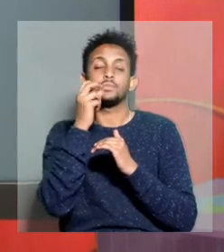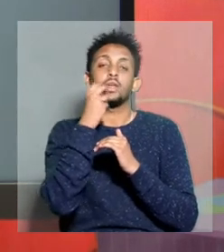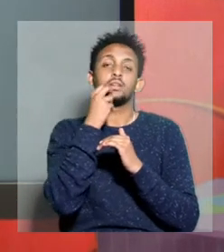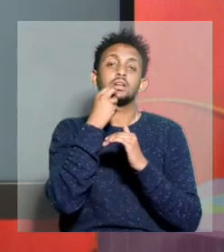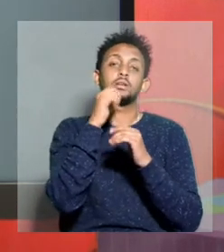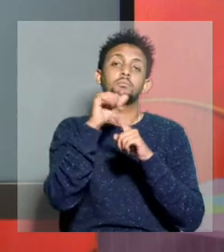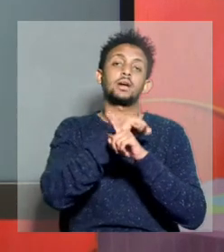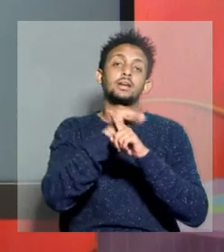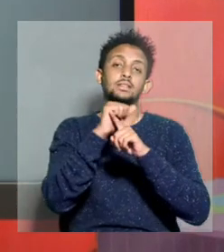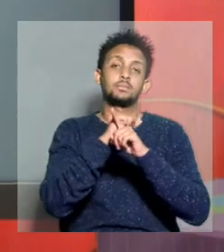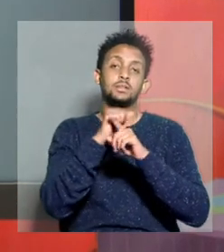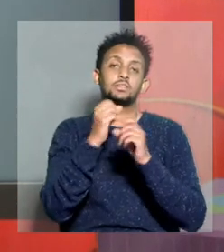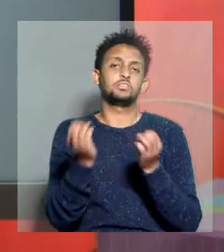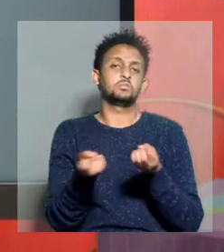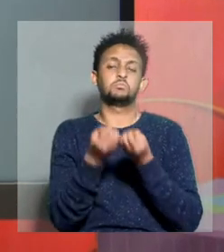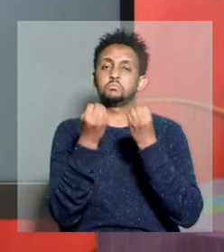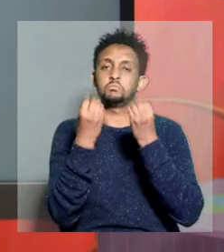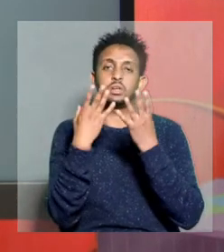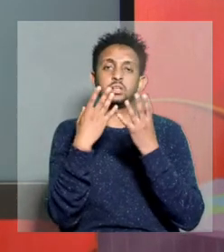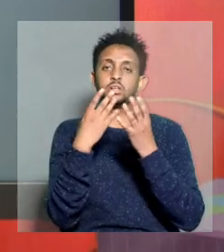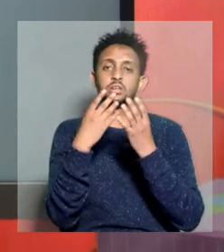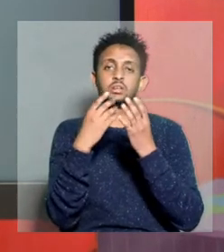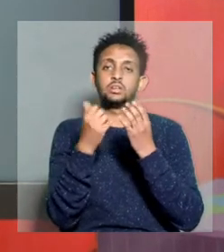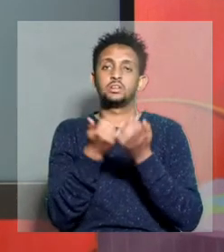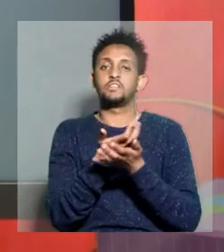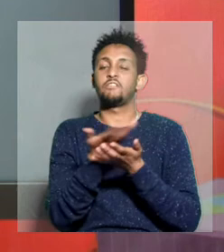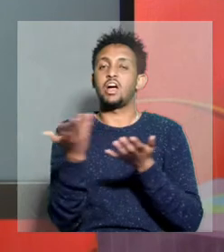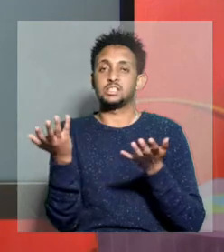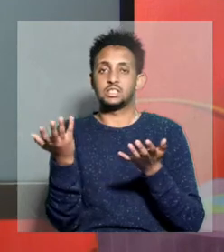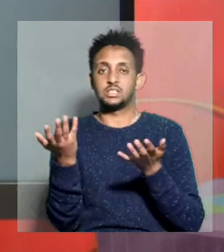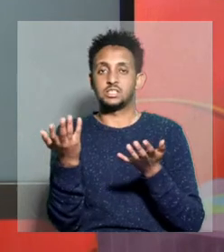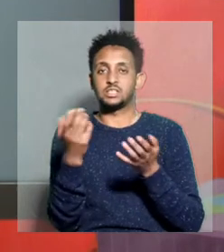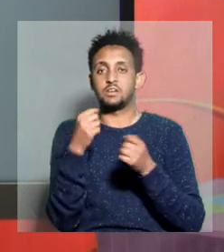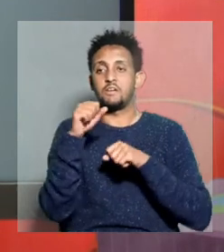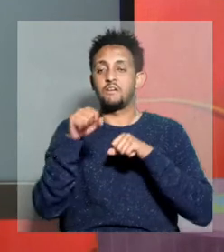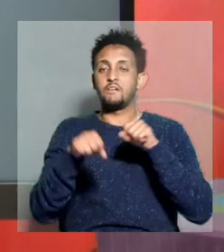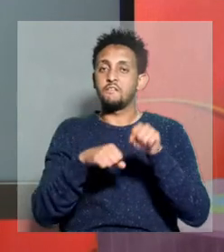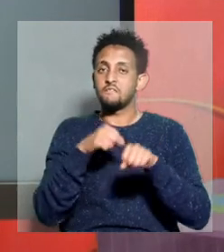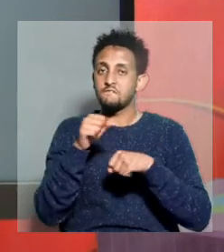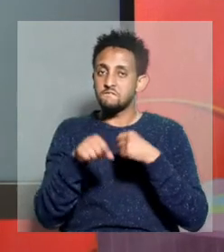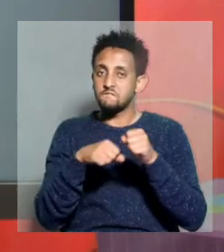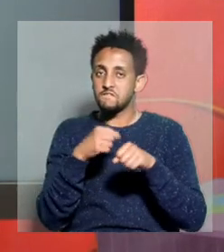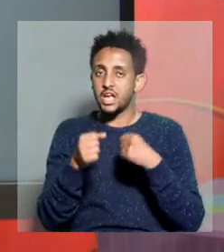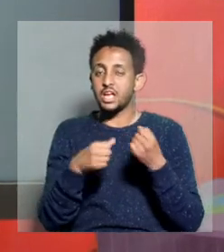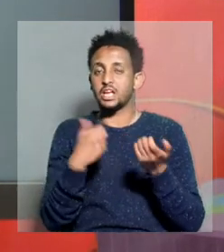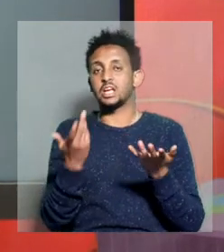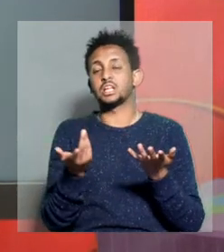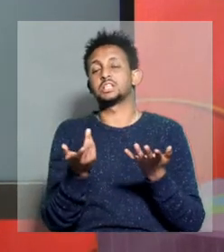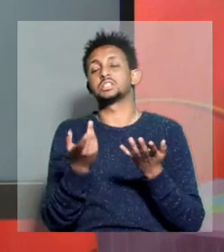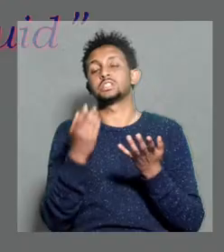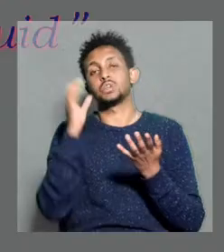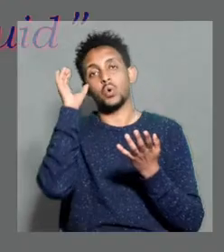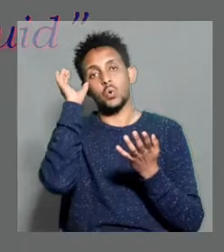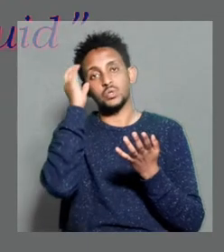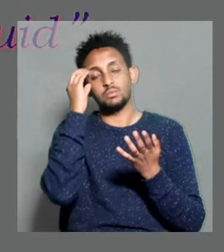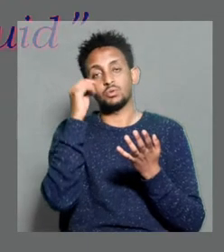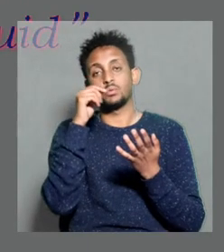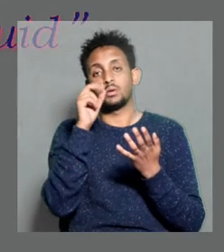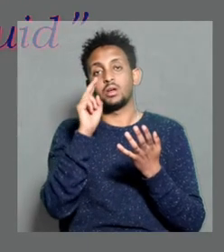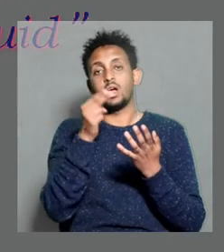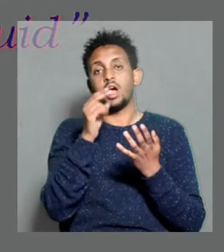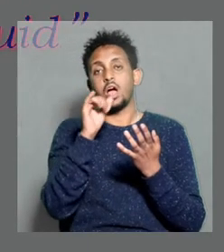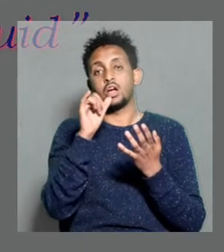is practicable in many devices like vehicles. Lots of vehicles use the concept of hydraulic